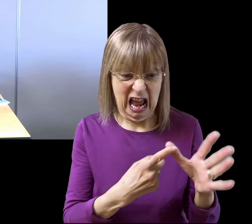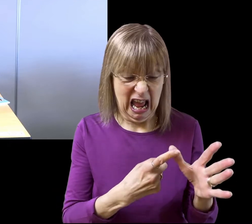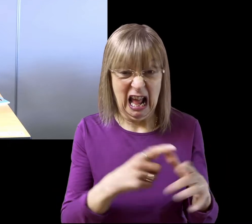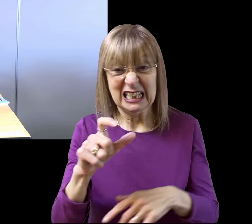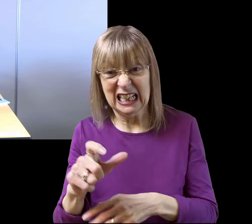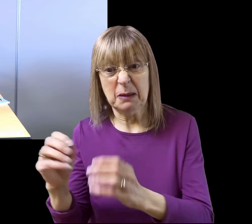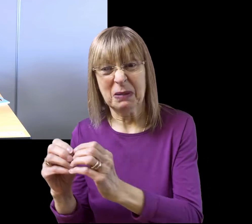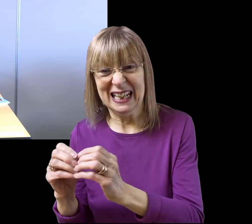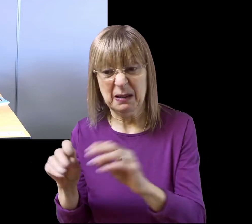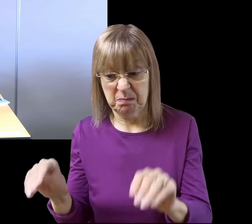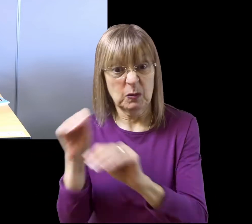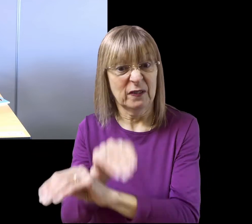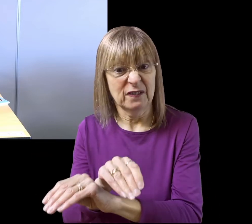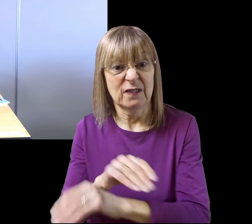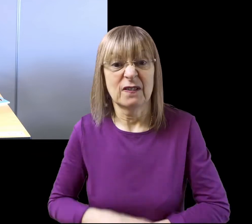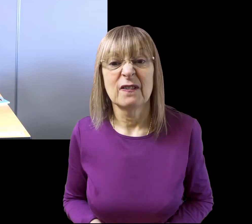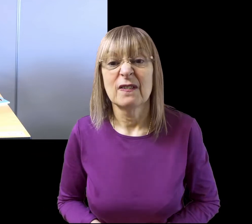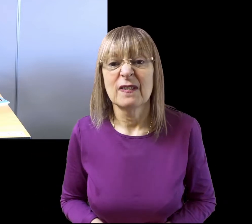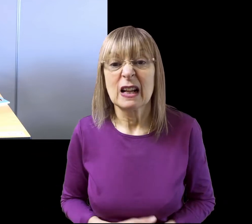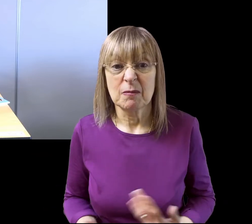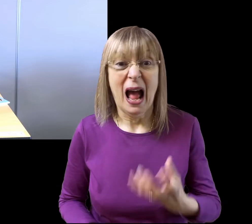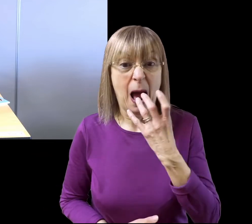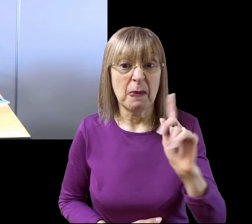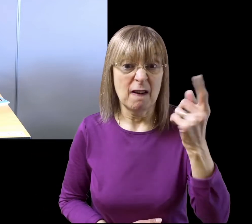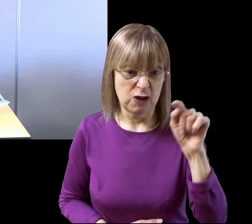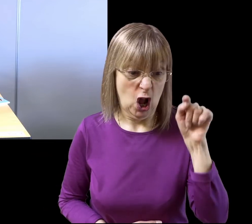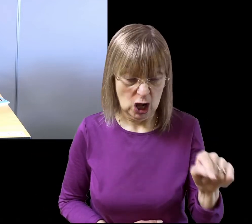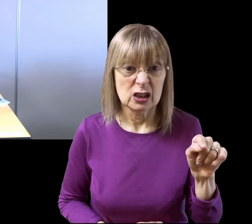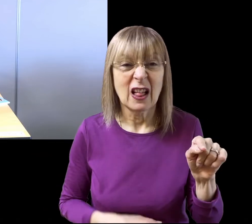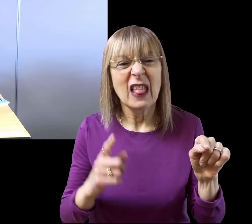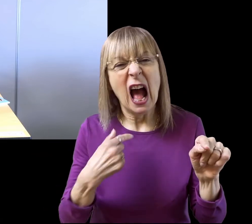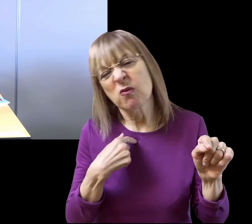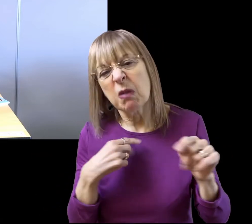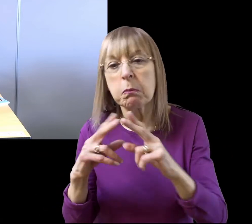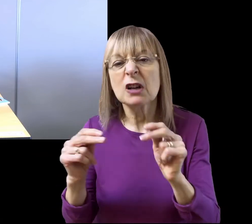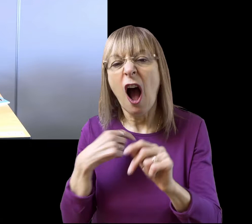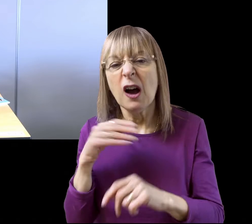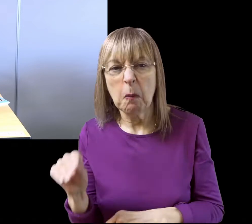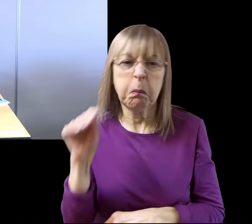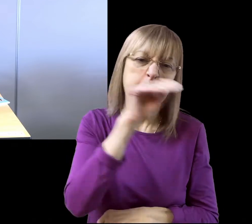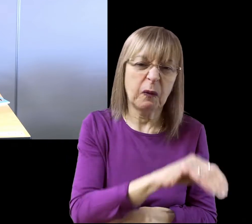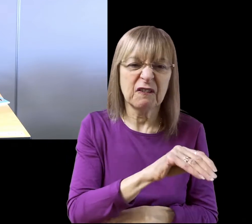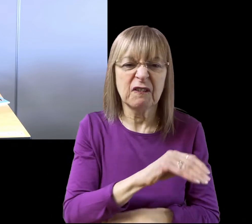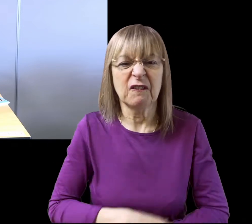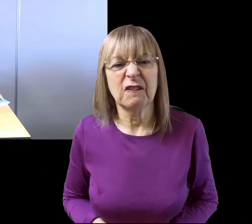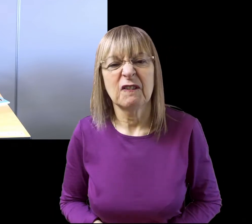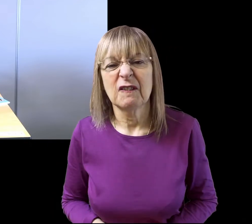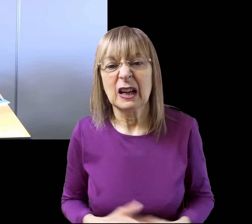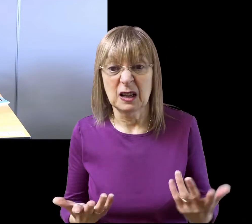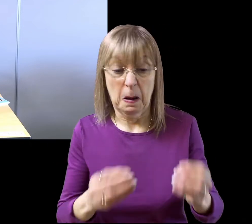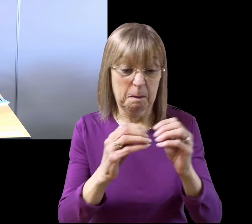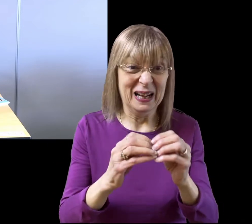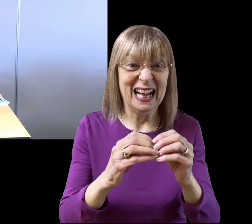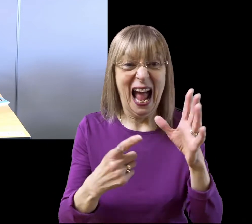the other 2, I get A, C, B. That's all the ways with apple first. So now I'm going to switch it, so